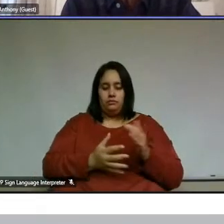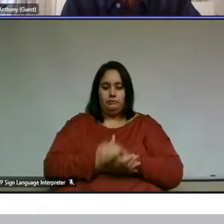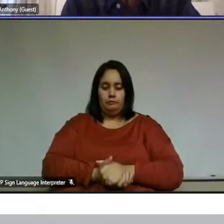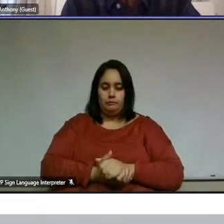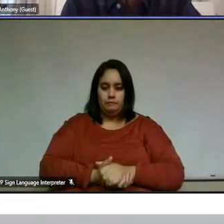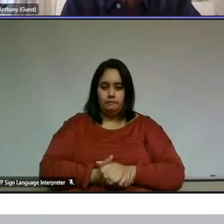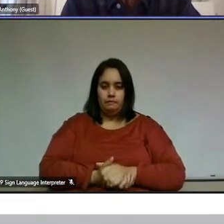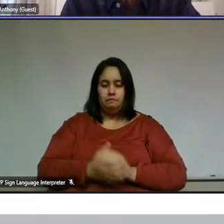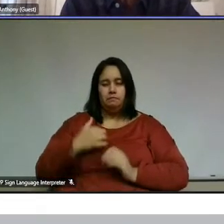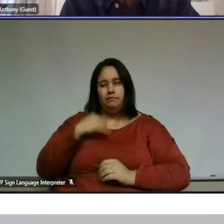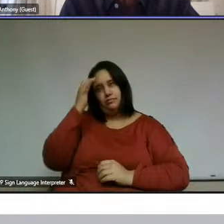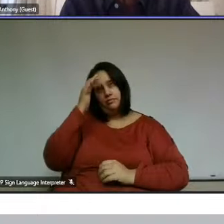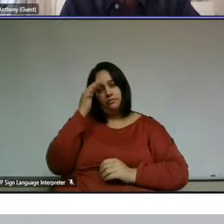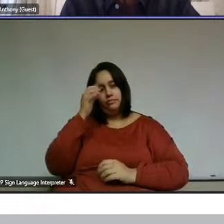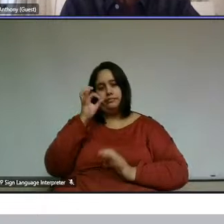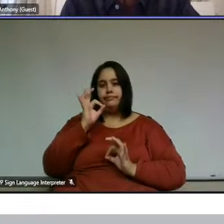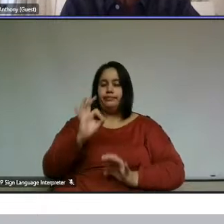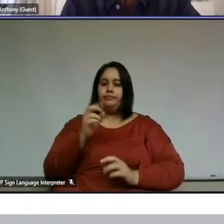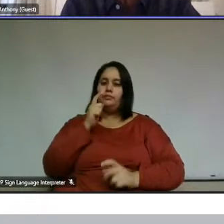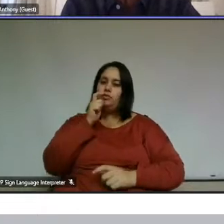in I'm trying to think of the term in